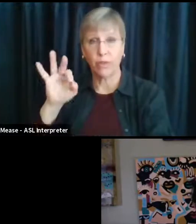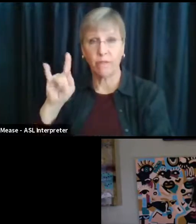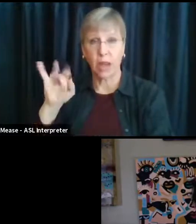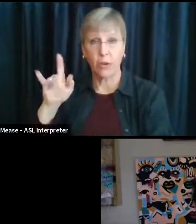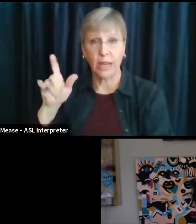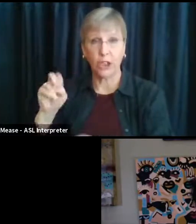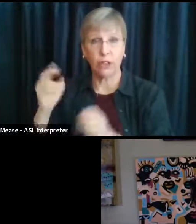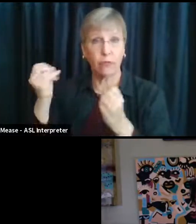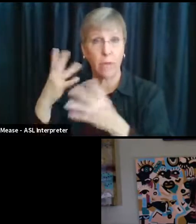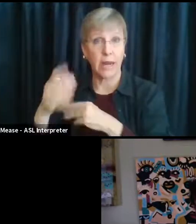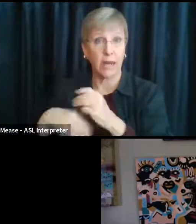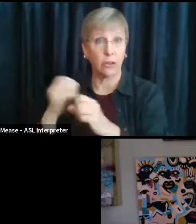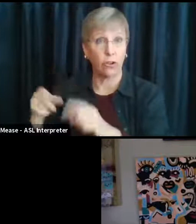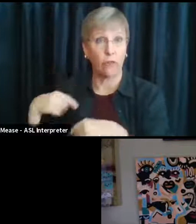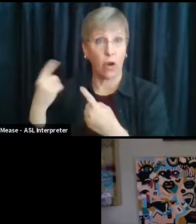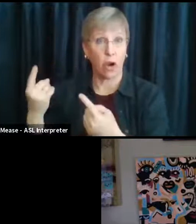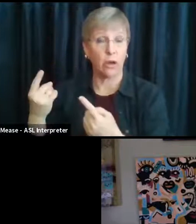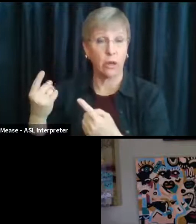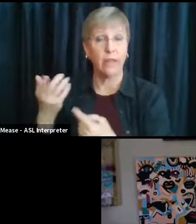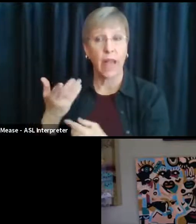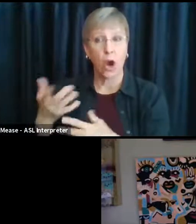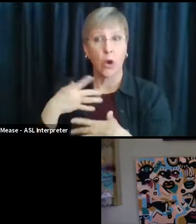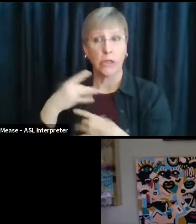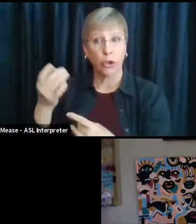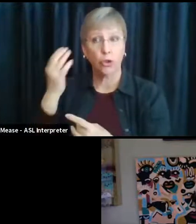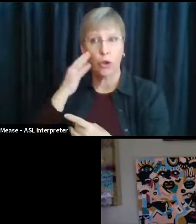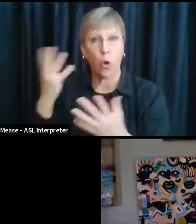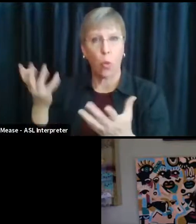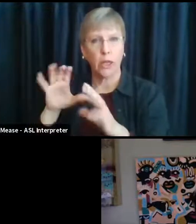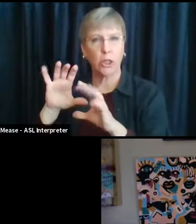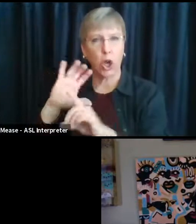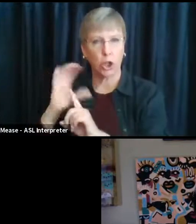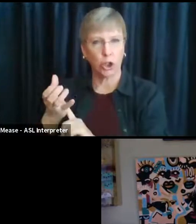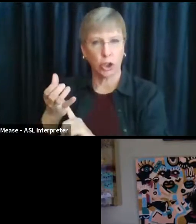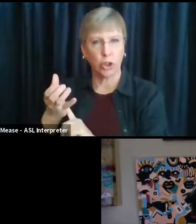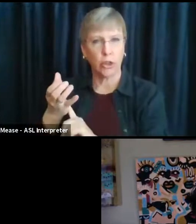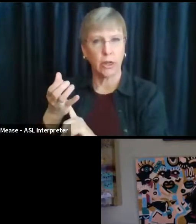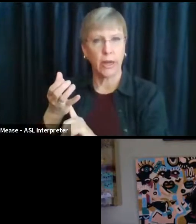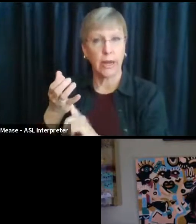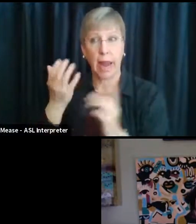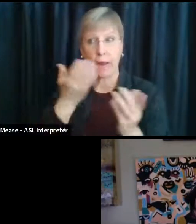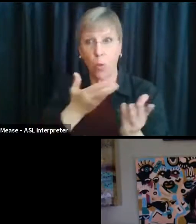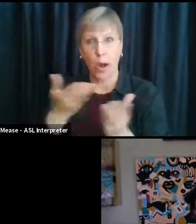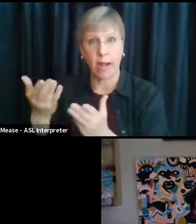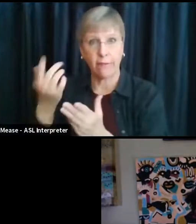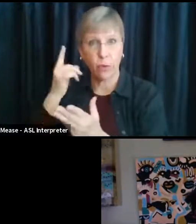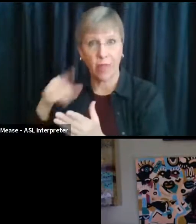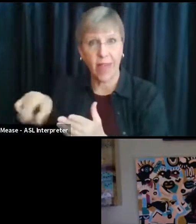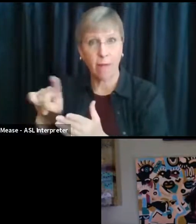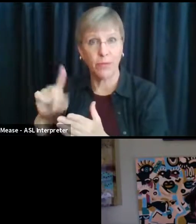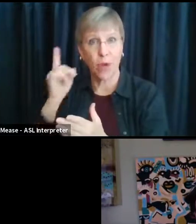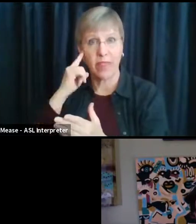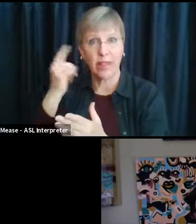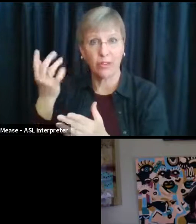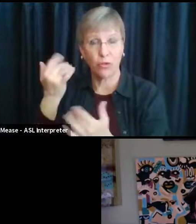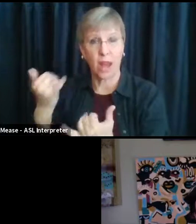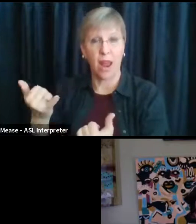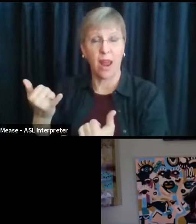so they are interested. They know what culture can bring to them, and so I think today